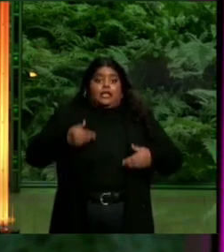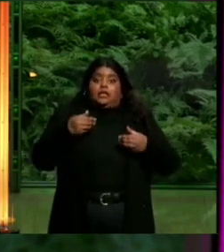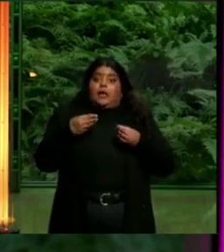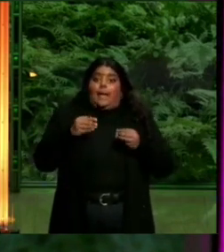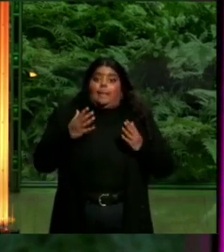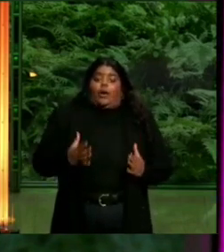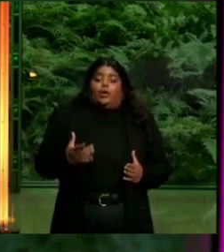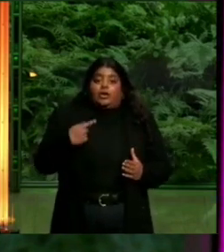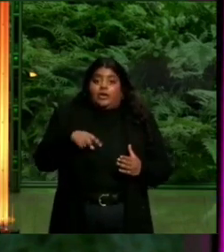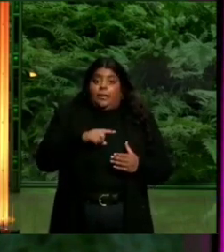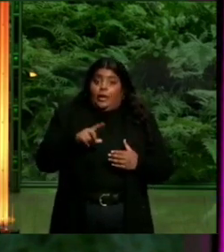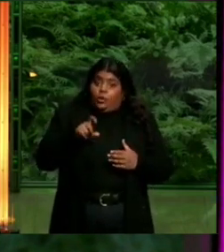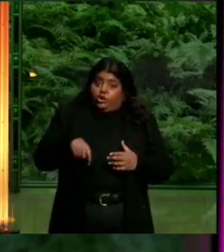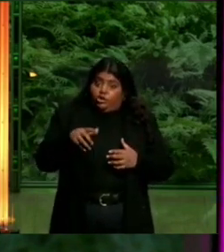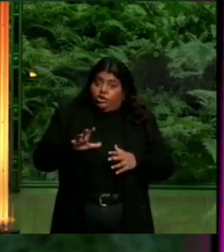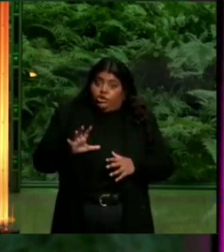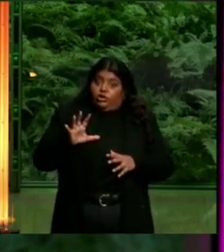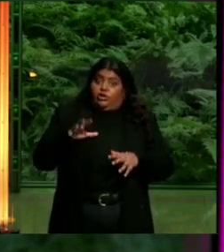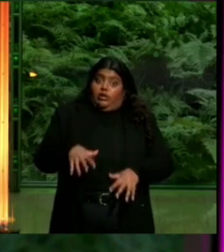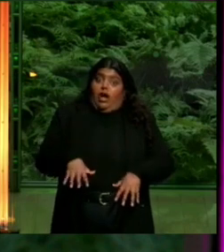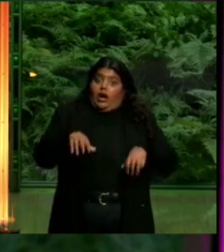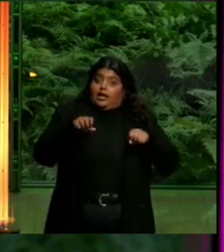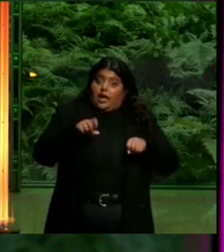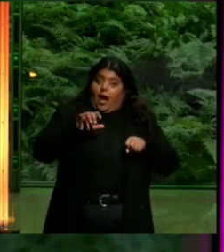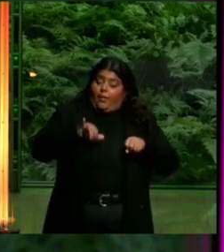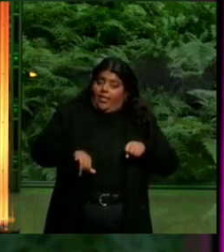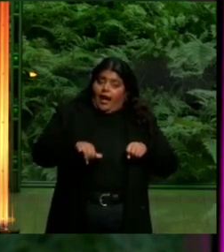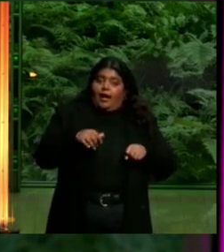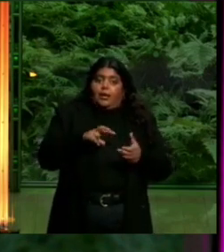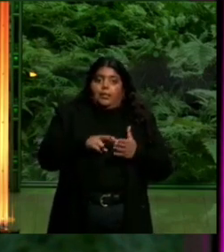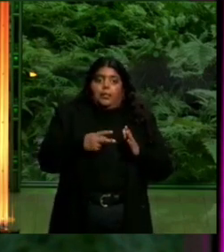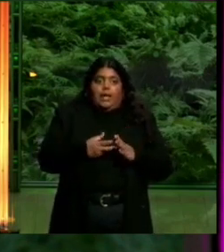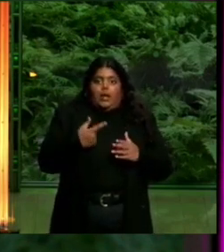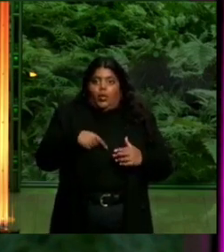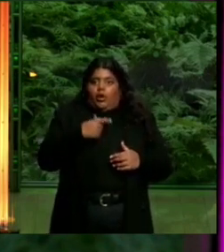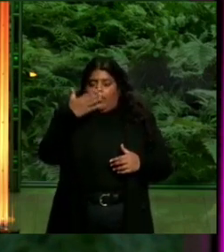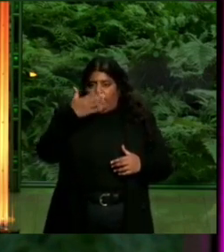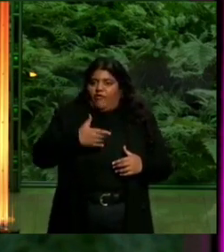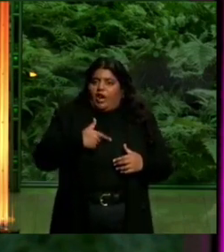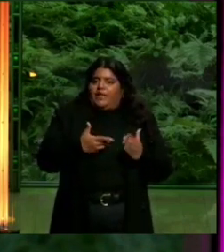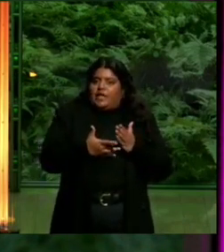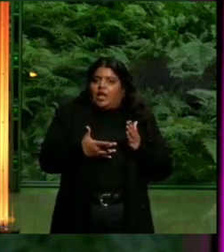adopt or stay at the forefront of the technology? Like, my recommendation is to like